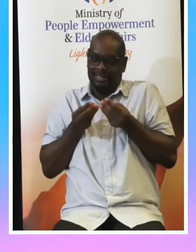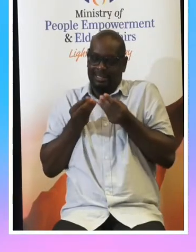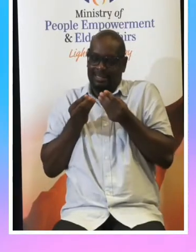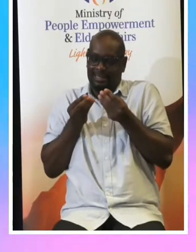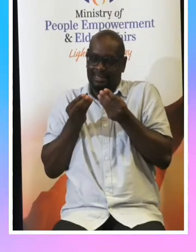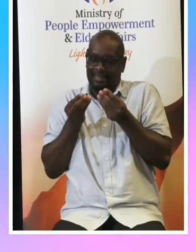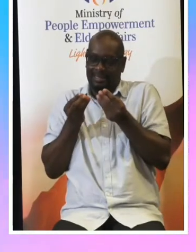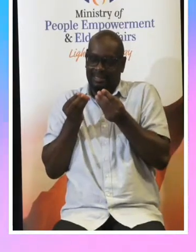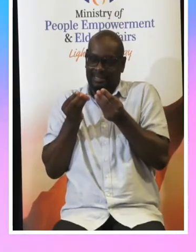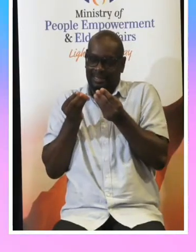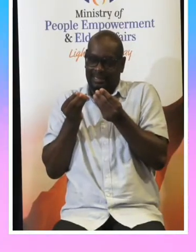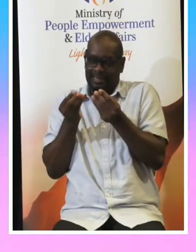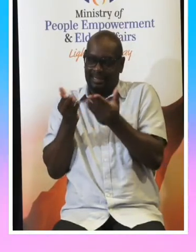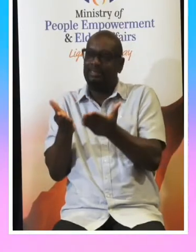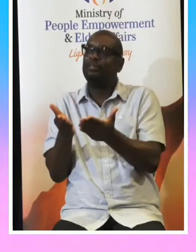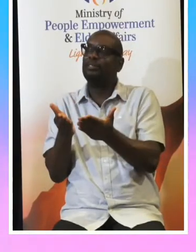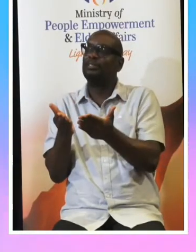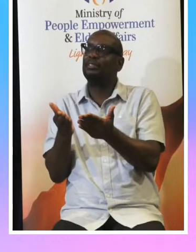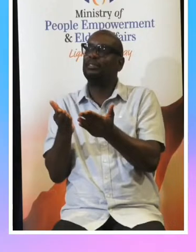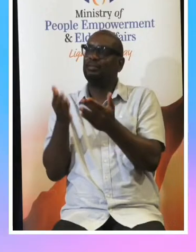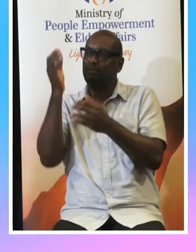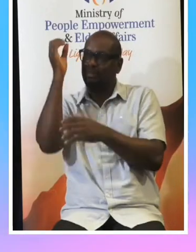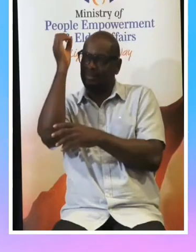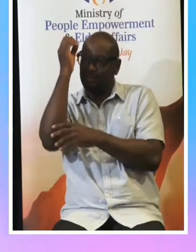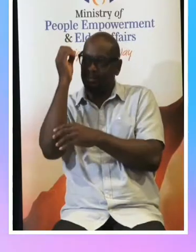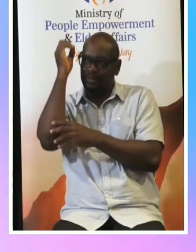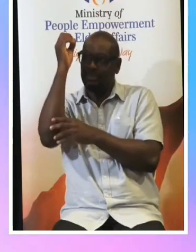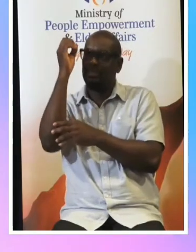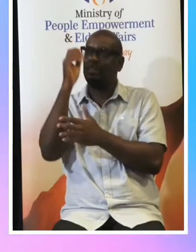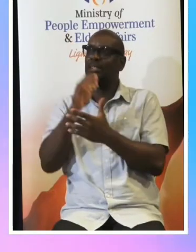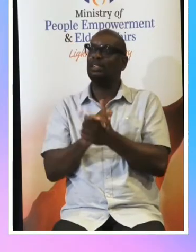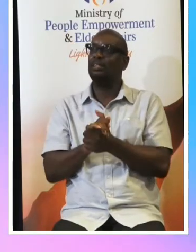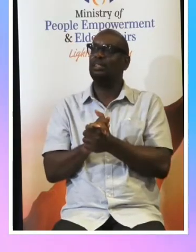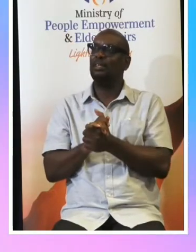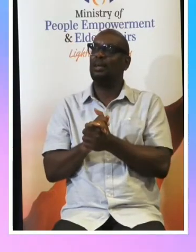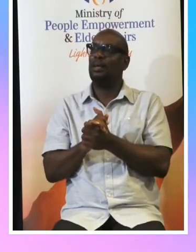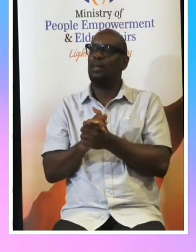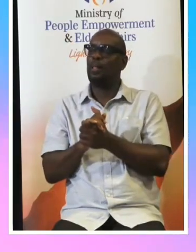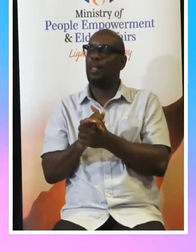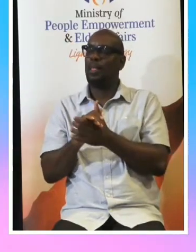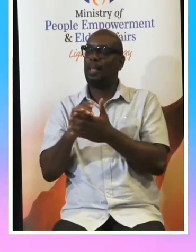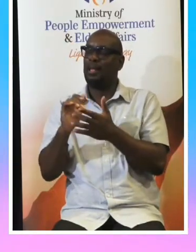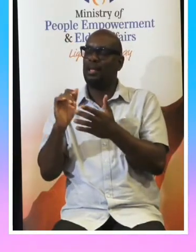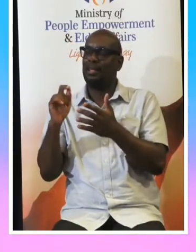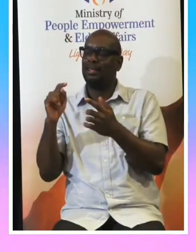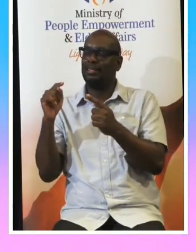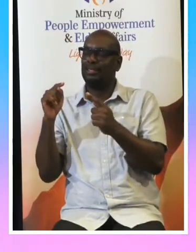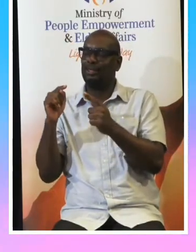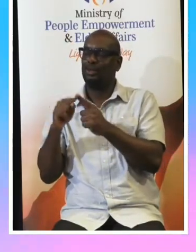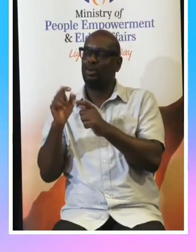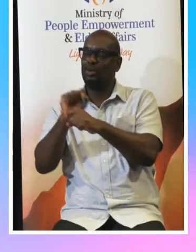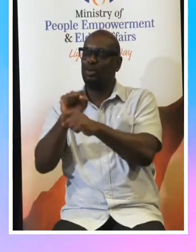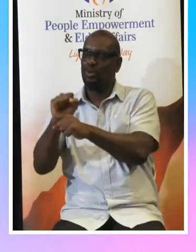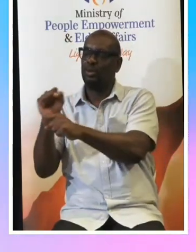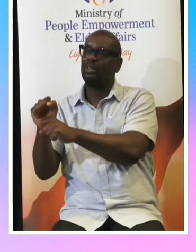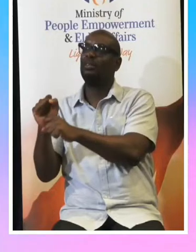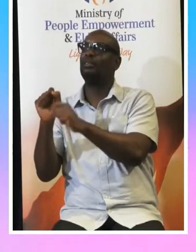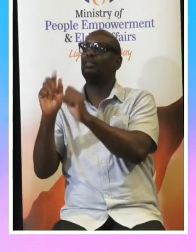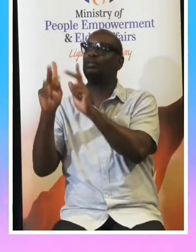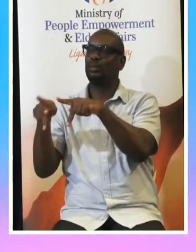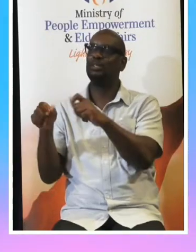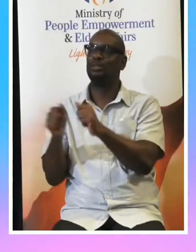moment. This is a thing that I and so many children with disabilities needed 20 and 30 years